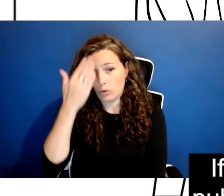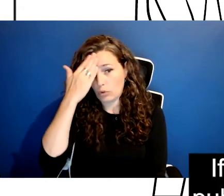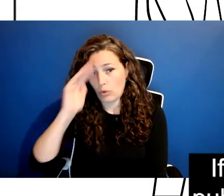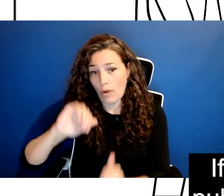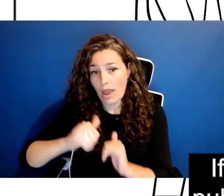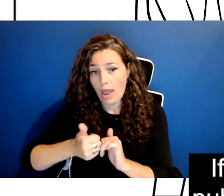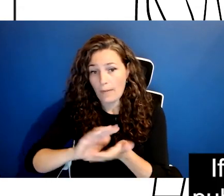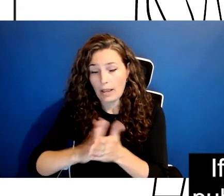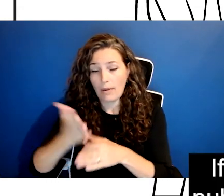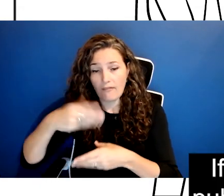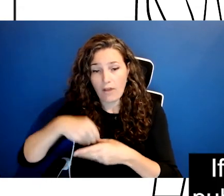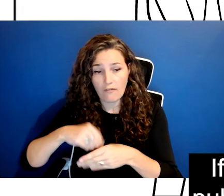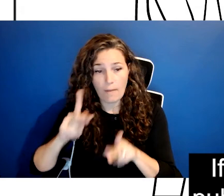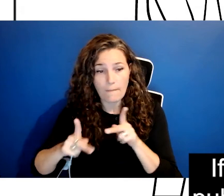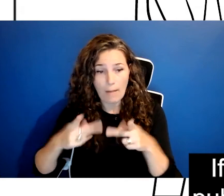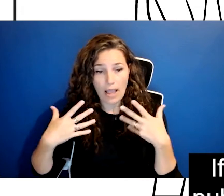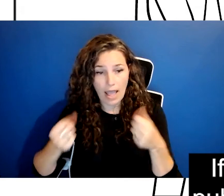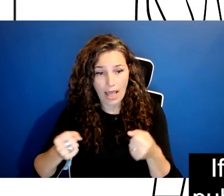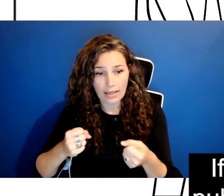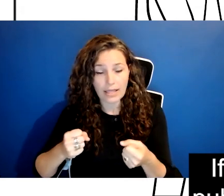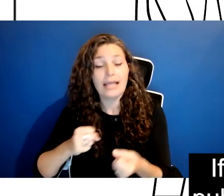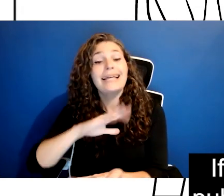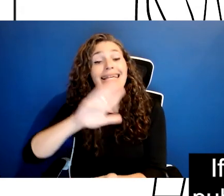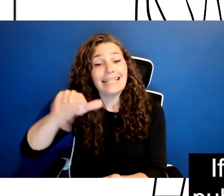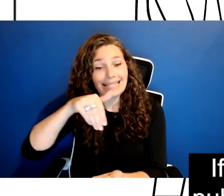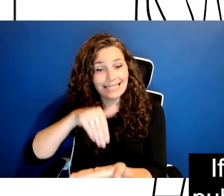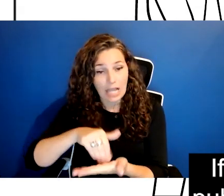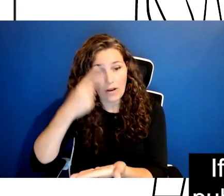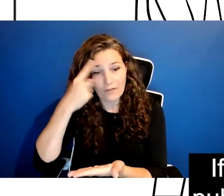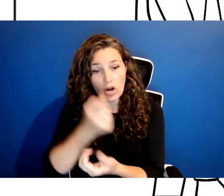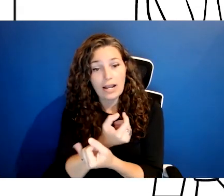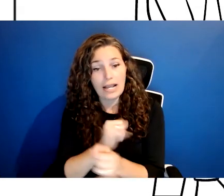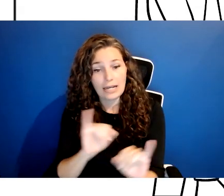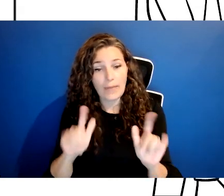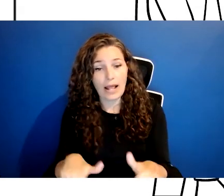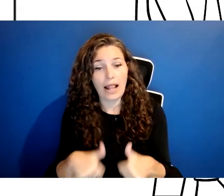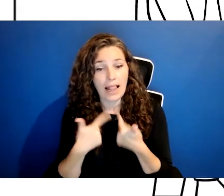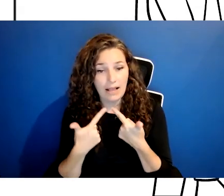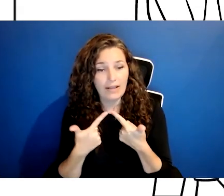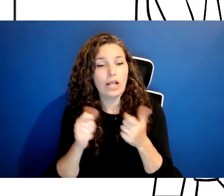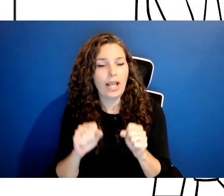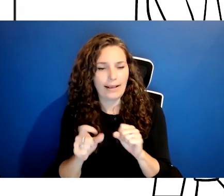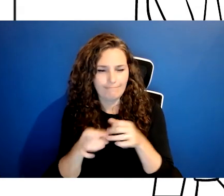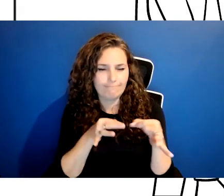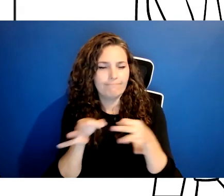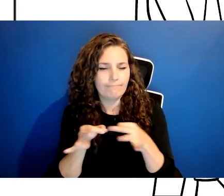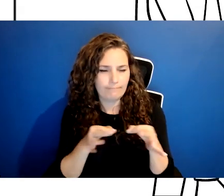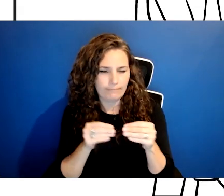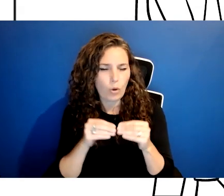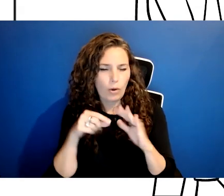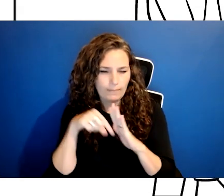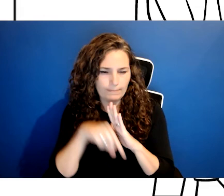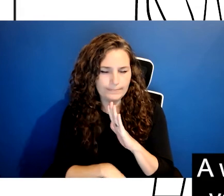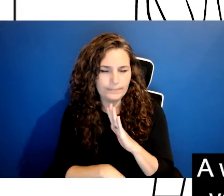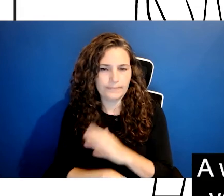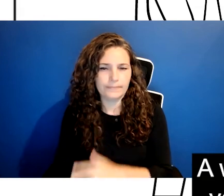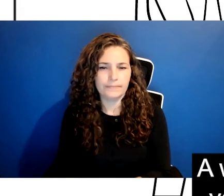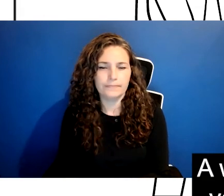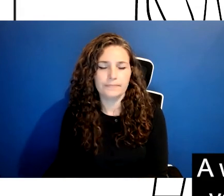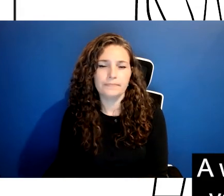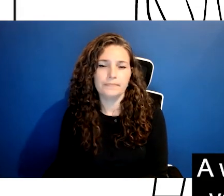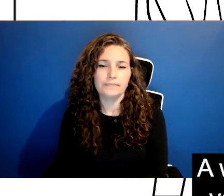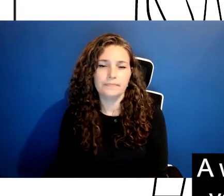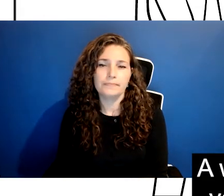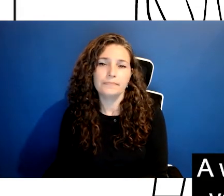If you don't know how to get involved with public health, Centers for Independent Living should be able to give you details.